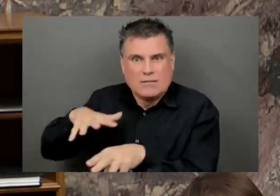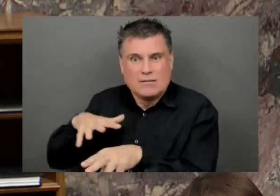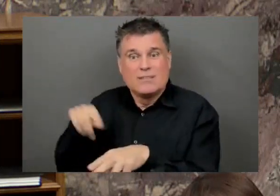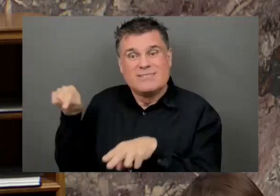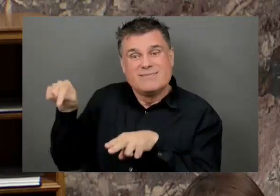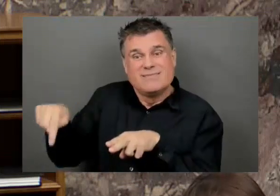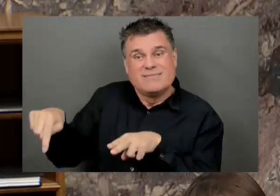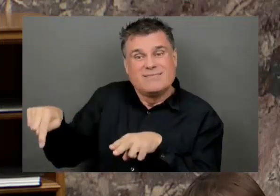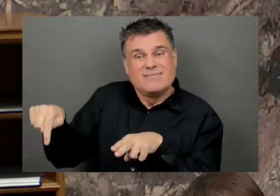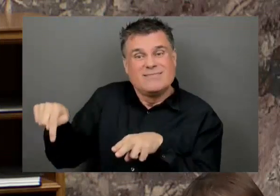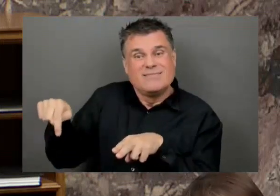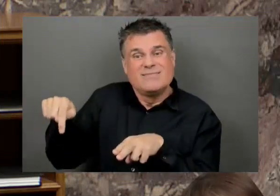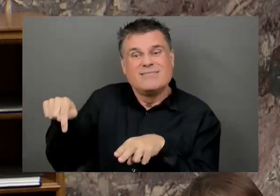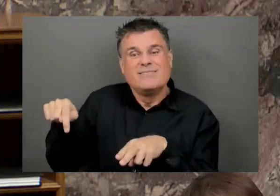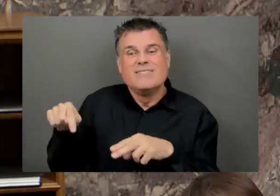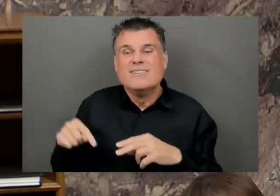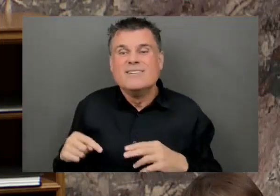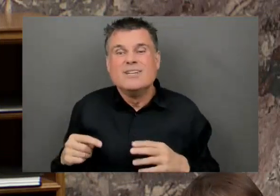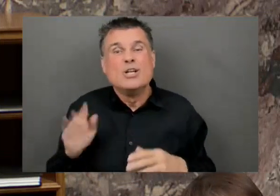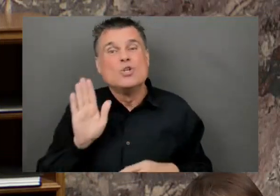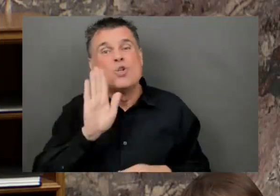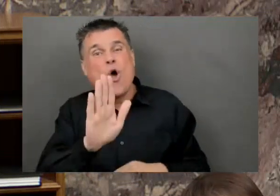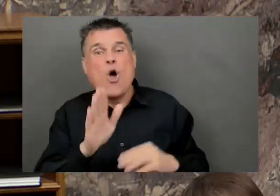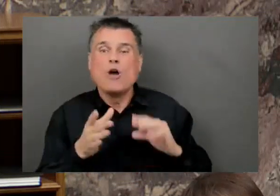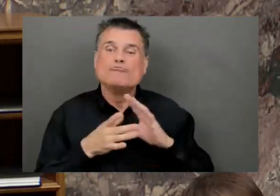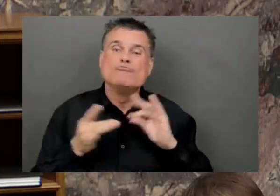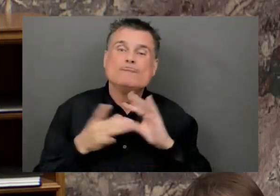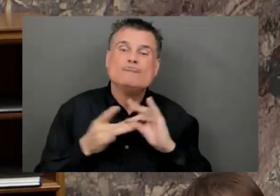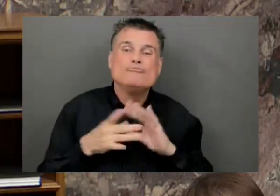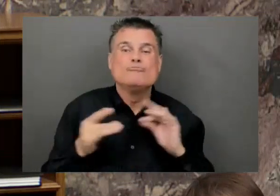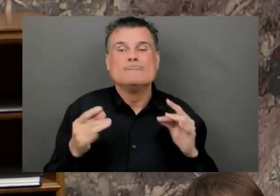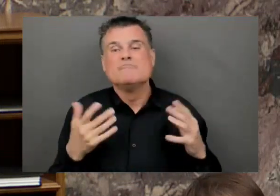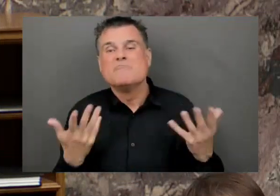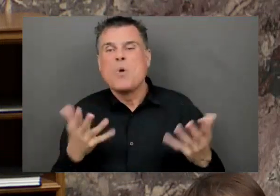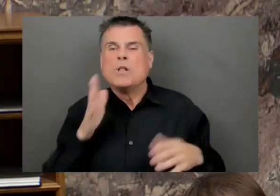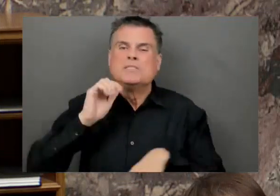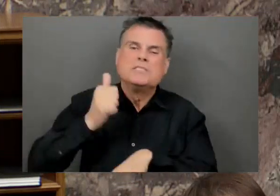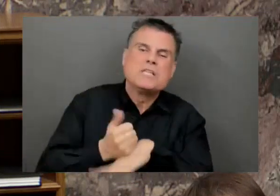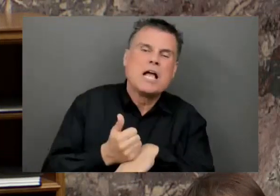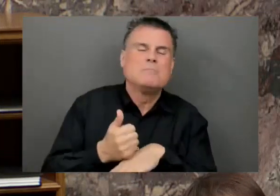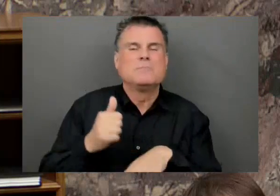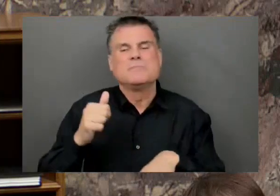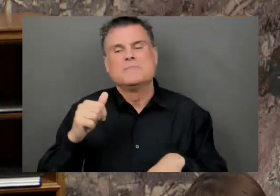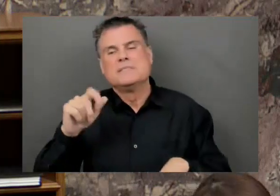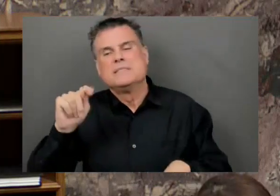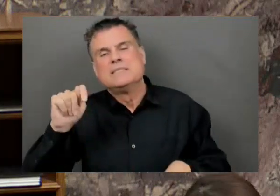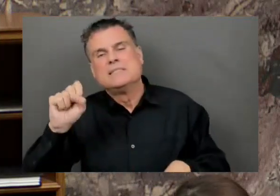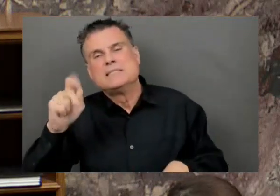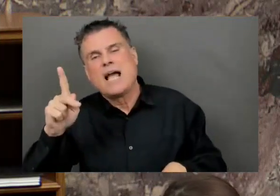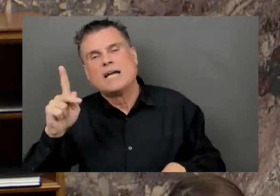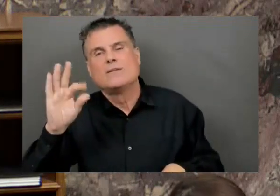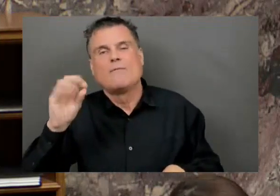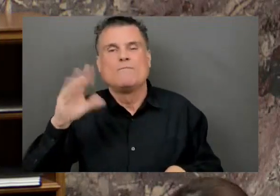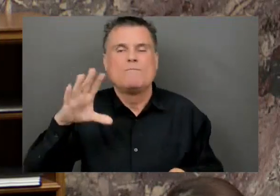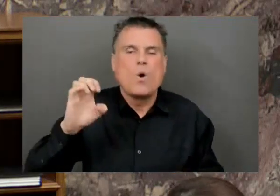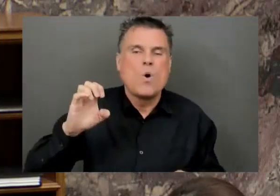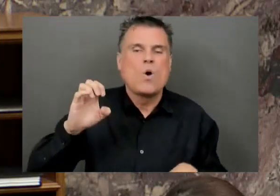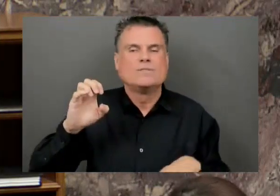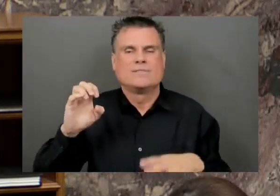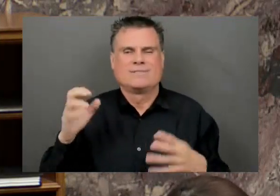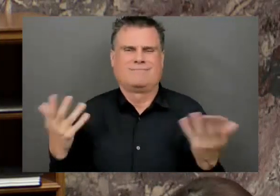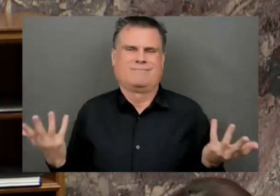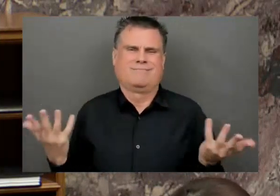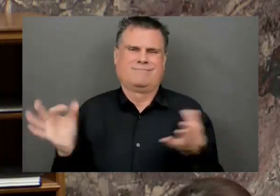task force. Well, let me tell you this. I would end this nonsense policy within 24 hours of forming government.